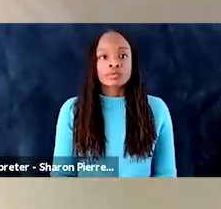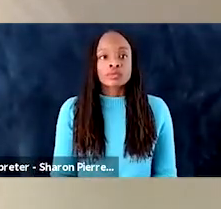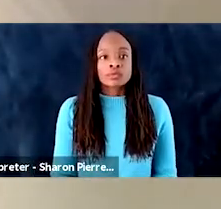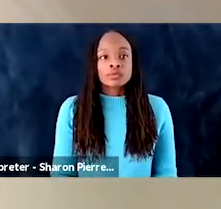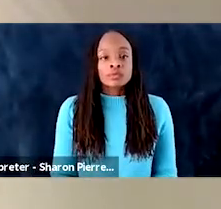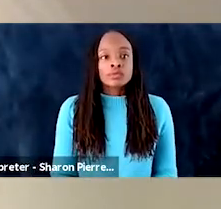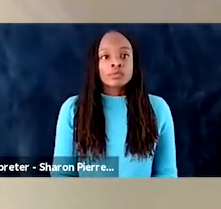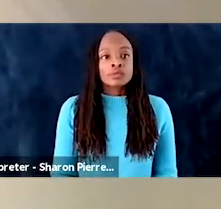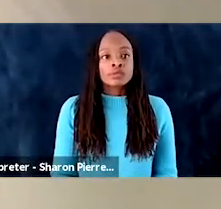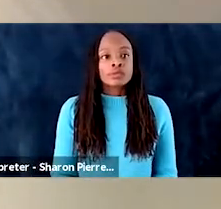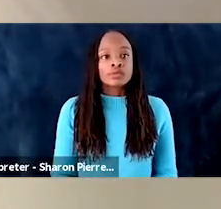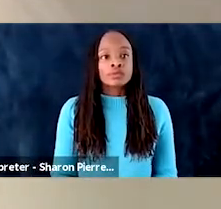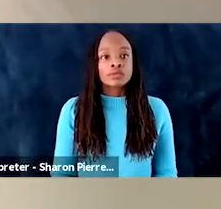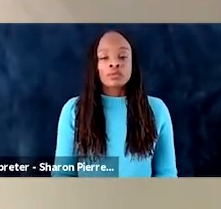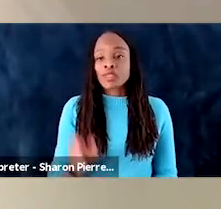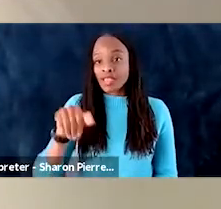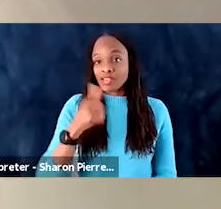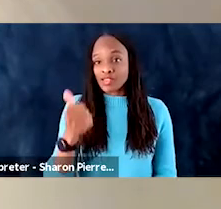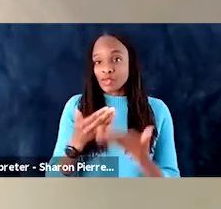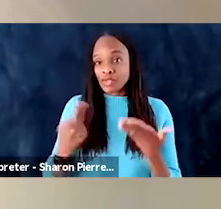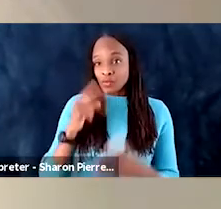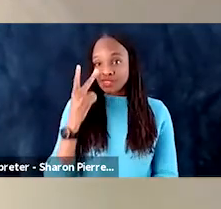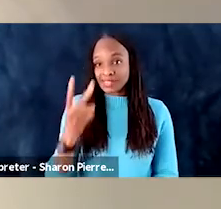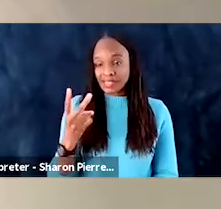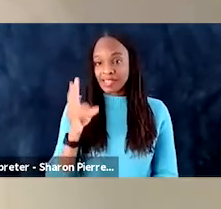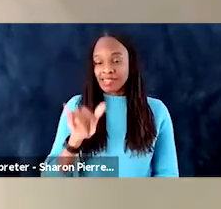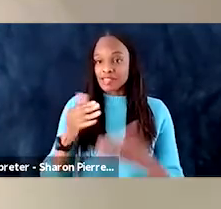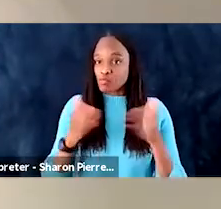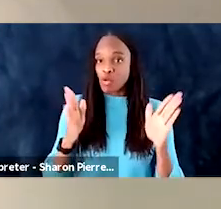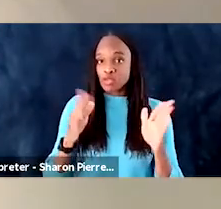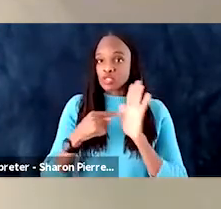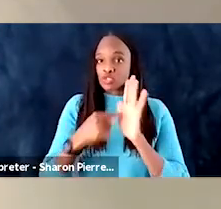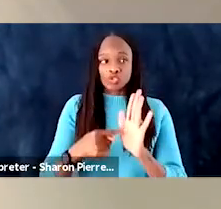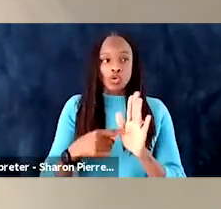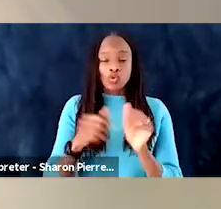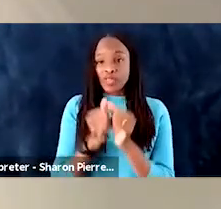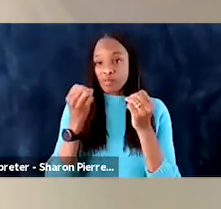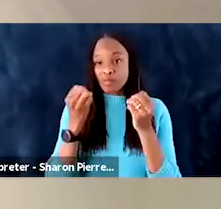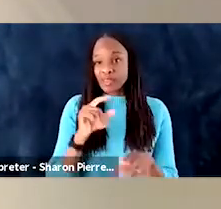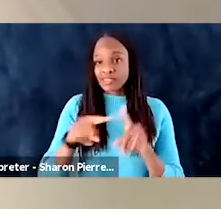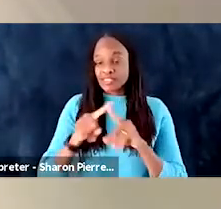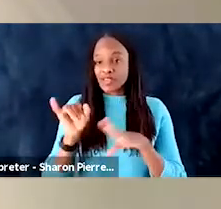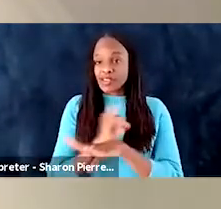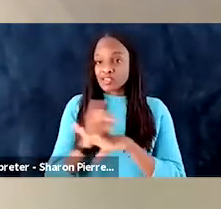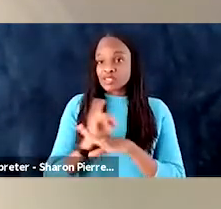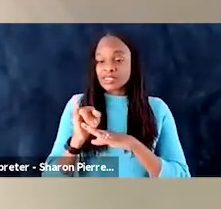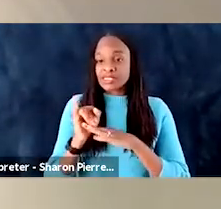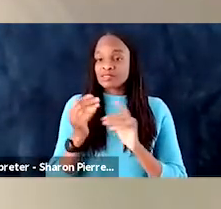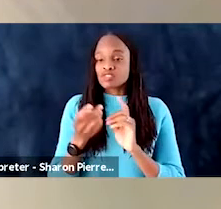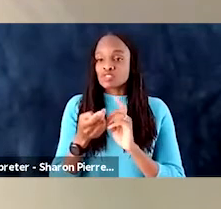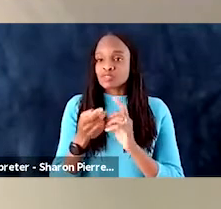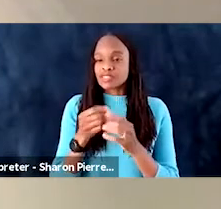Another trend that we're seeing that can be sort of broadly shown across multiple industries and work is sort of a shifting